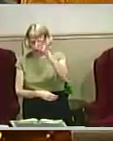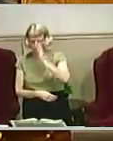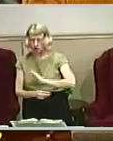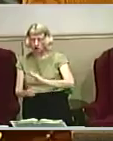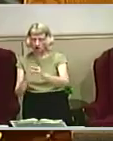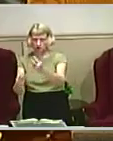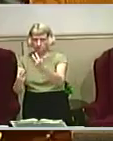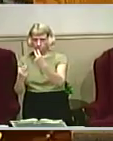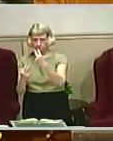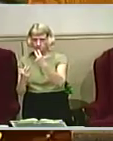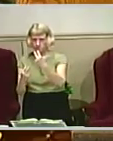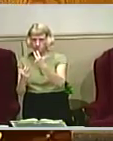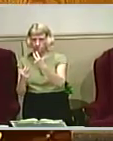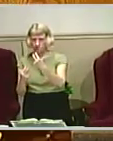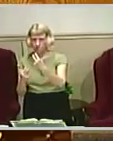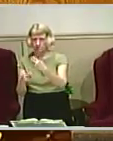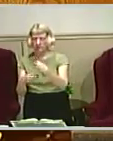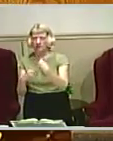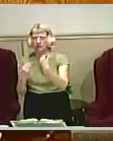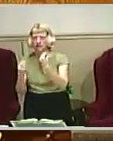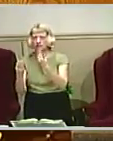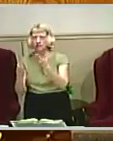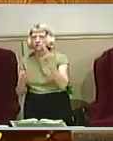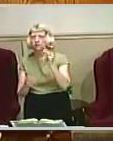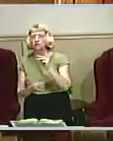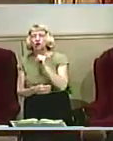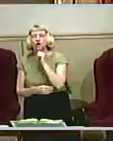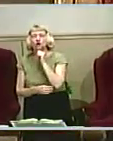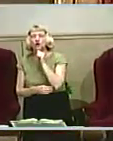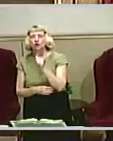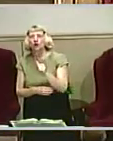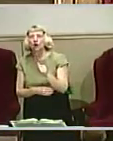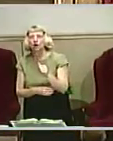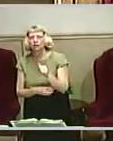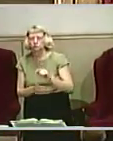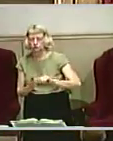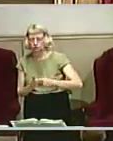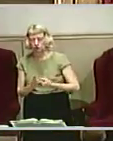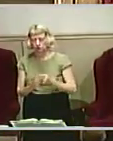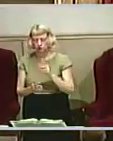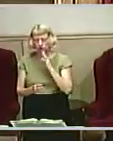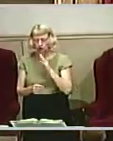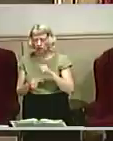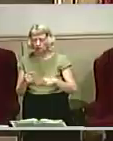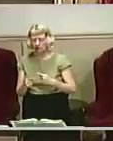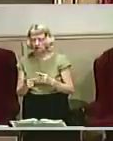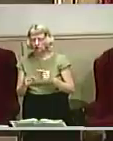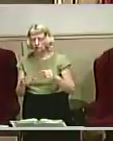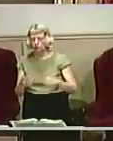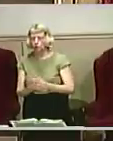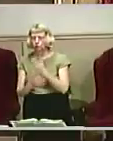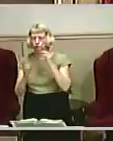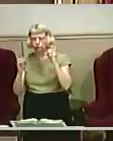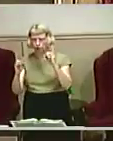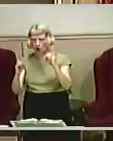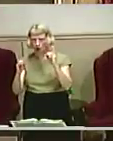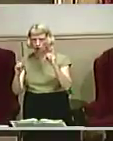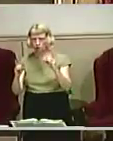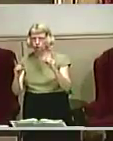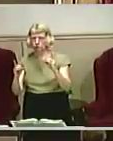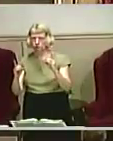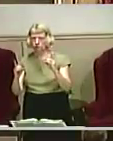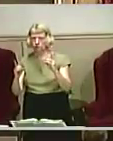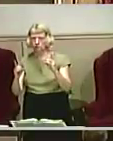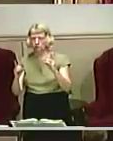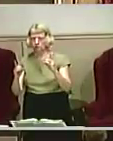eyes, we're going to give to Him. Now, we're not going to go in and we're not going to start talking about a new doctrine that is